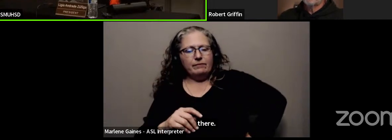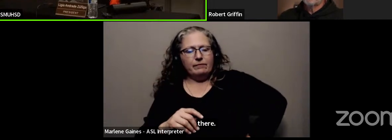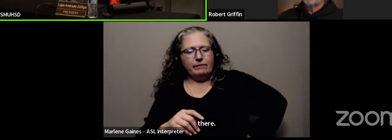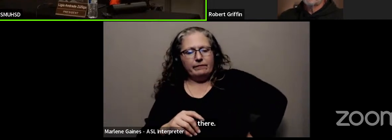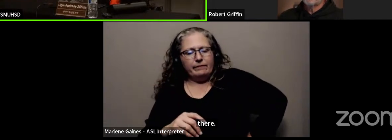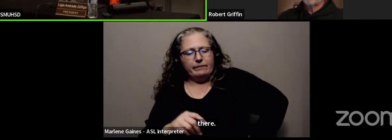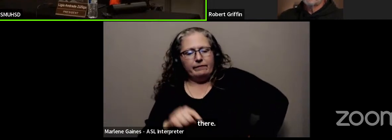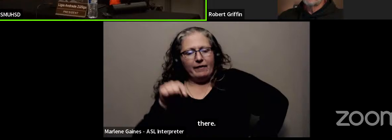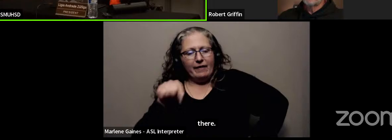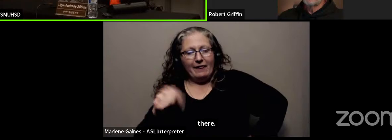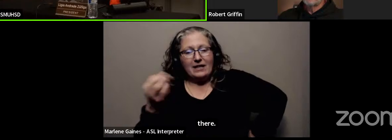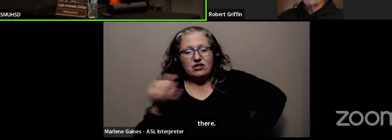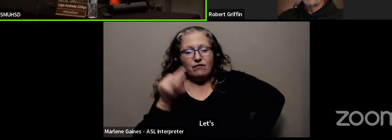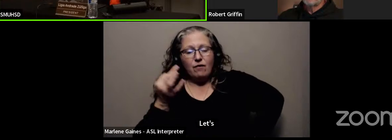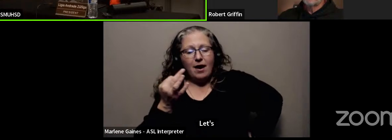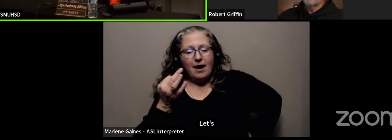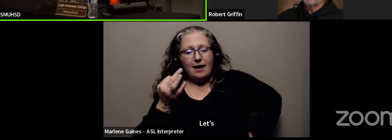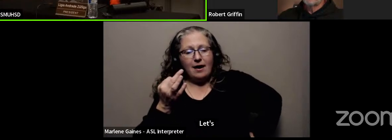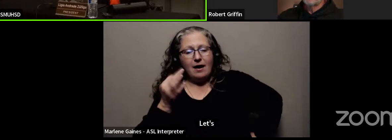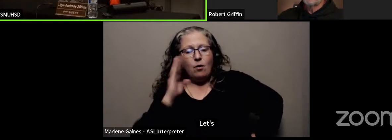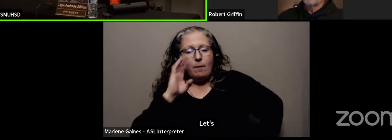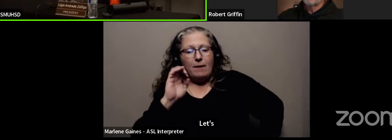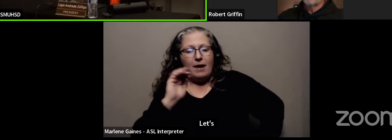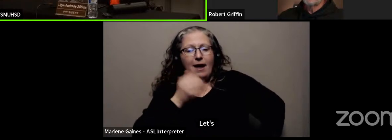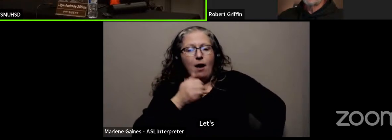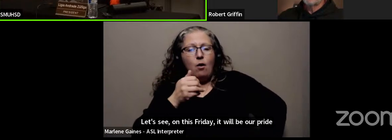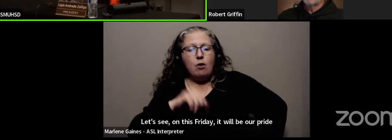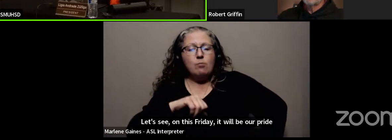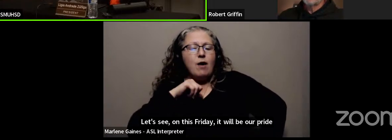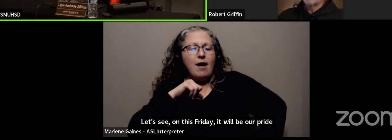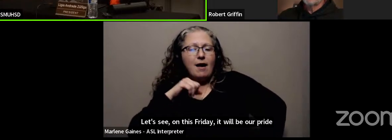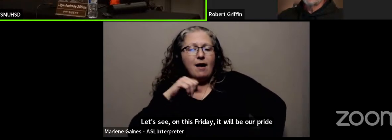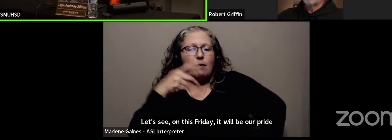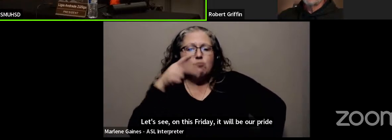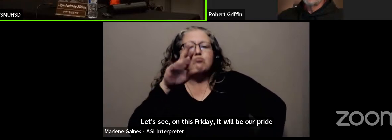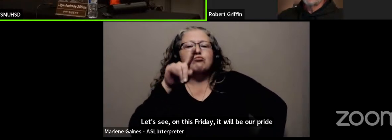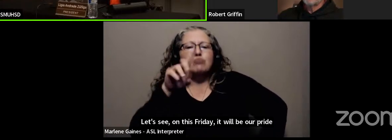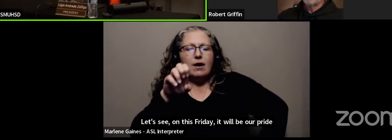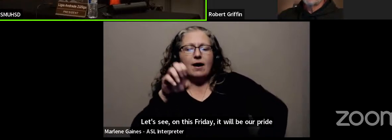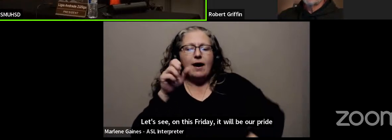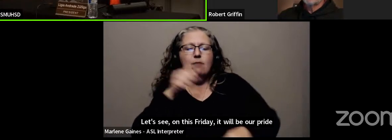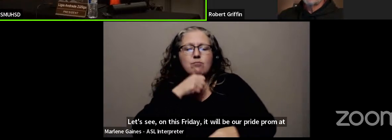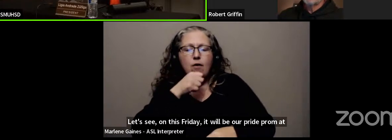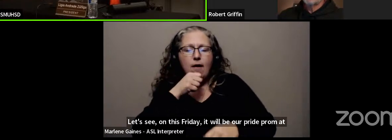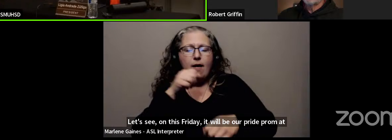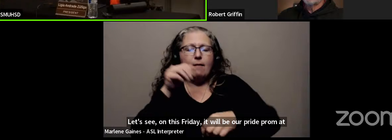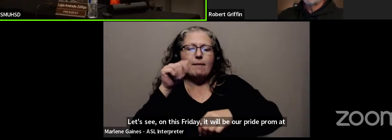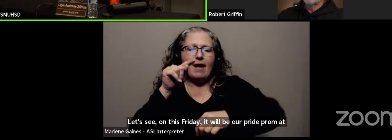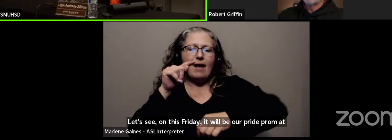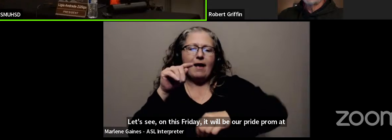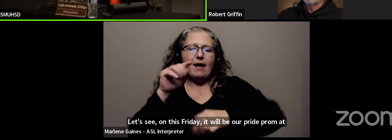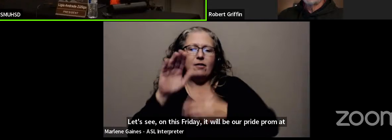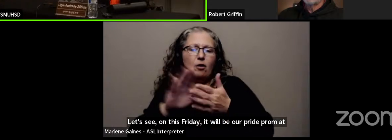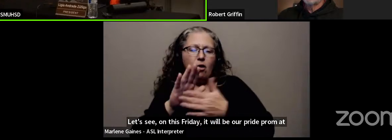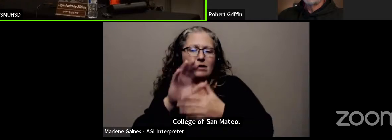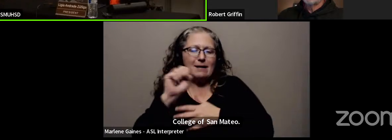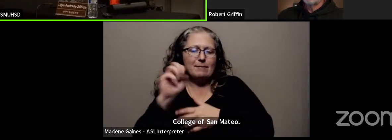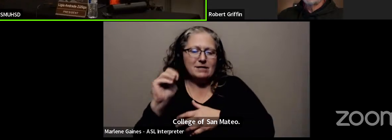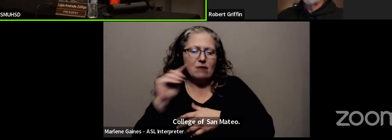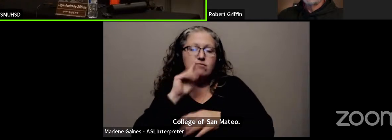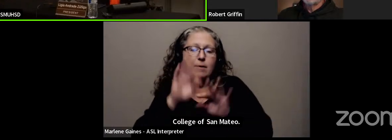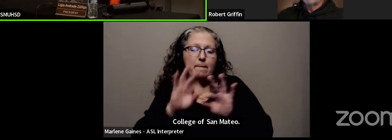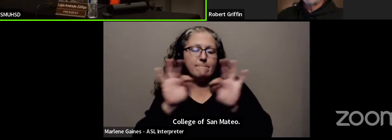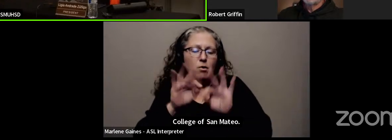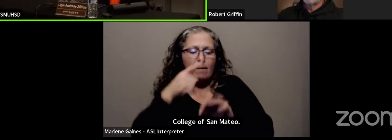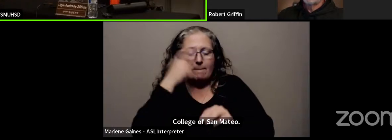this Friday, it will be our Pride Prom at College of San Mateo. And it's really, really important